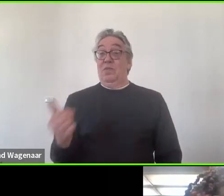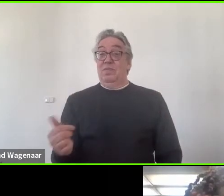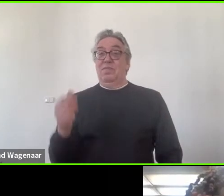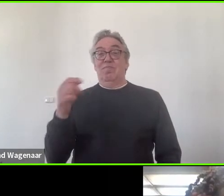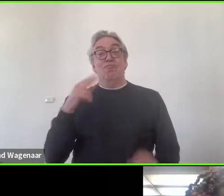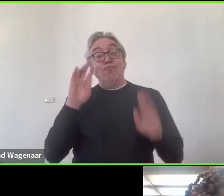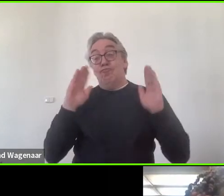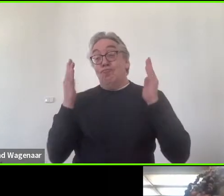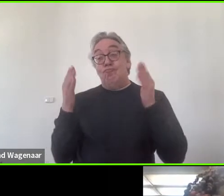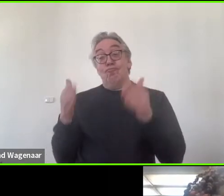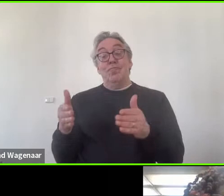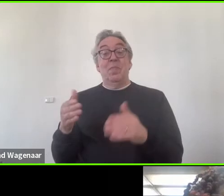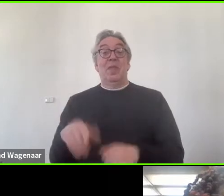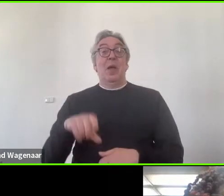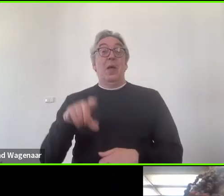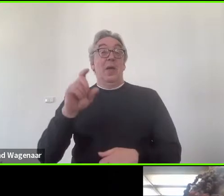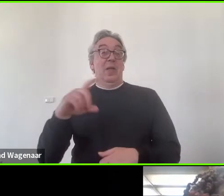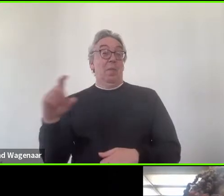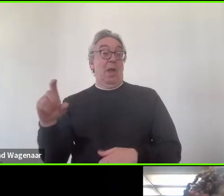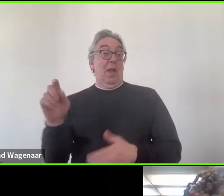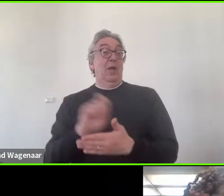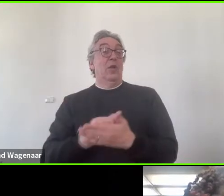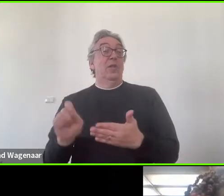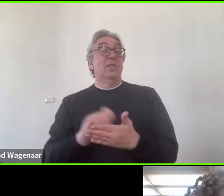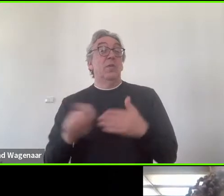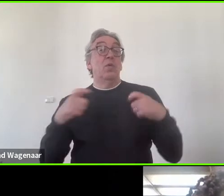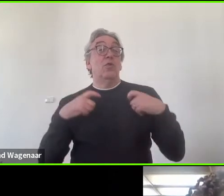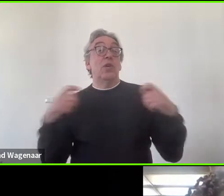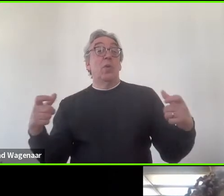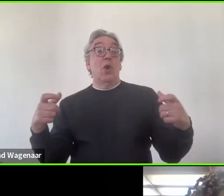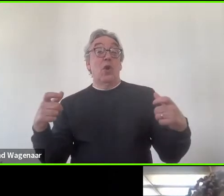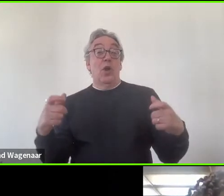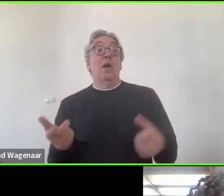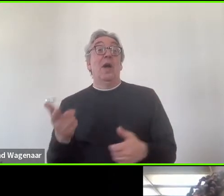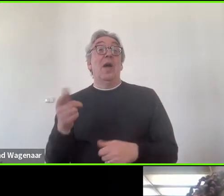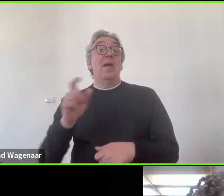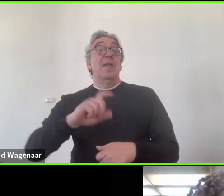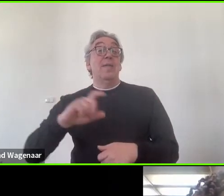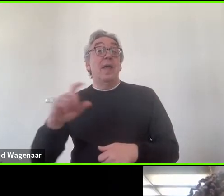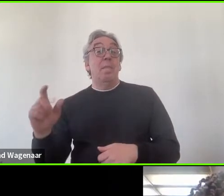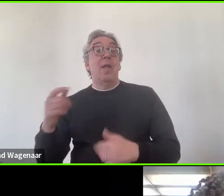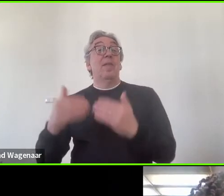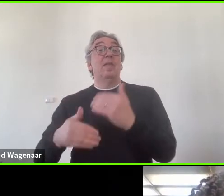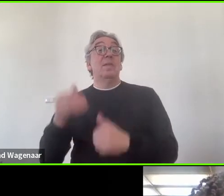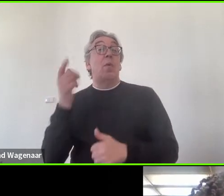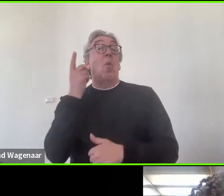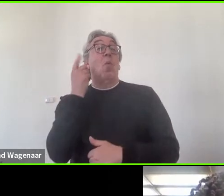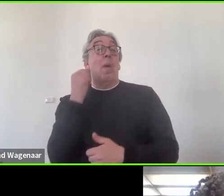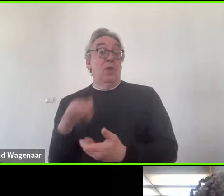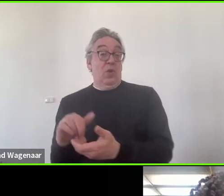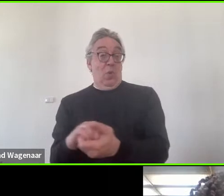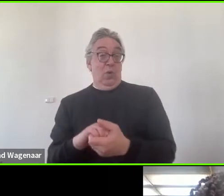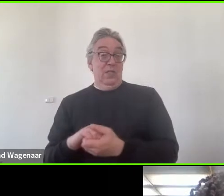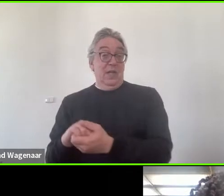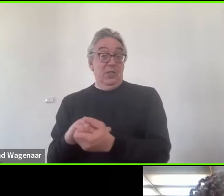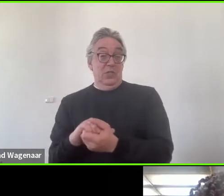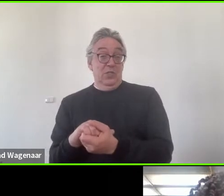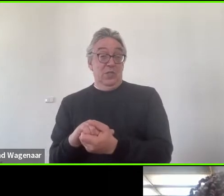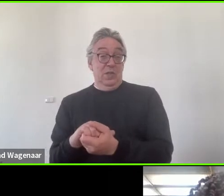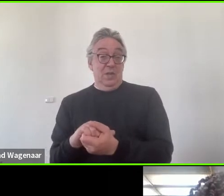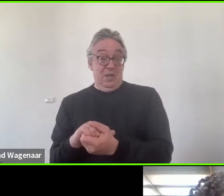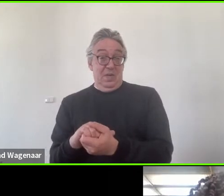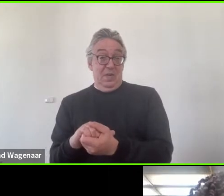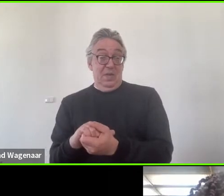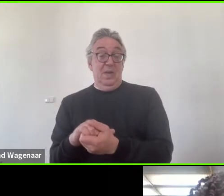and to Meena Paudel, Secretary General from the Nepal Disabled Women Association, one of the organizations of persons with disabilities